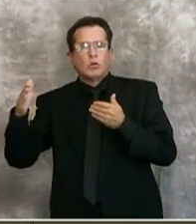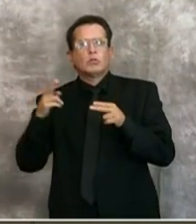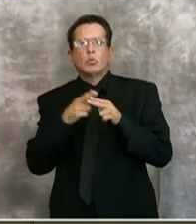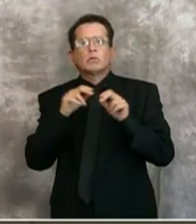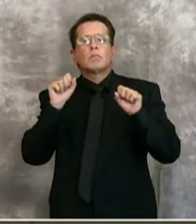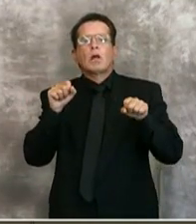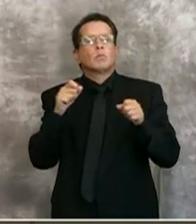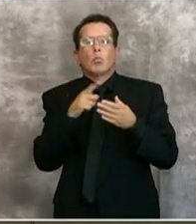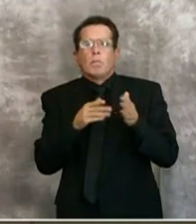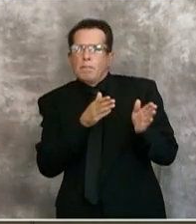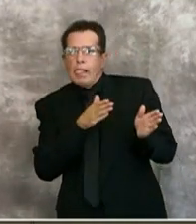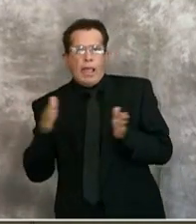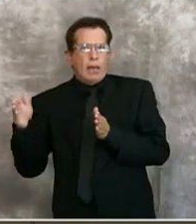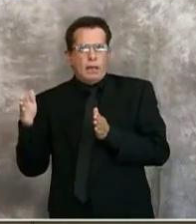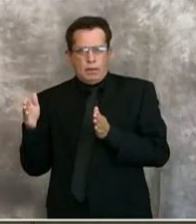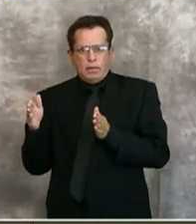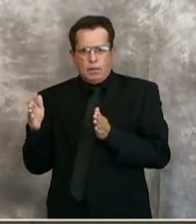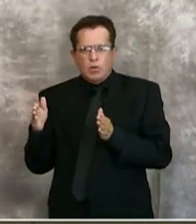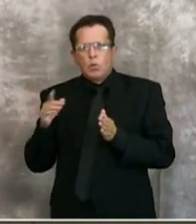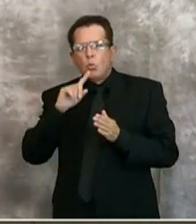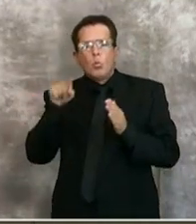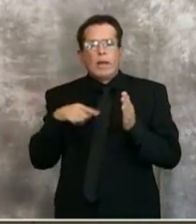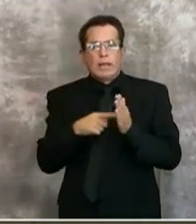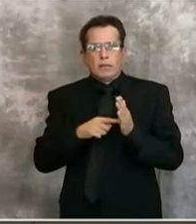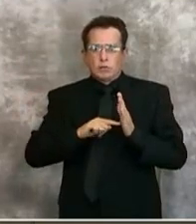possible? Just one moment.